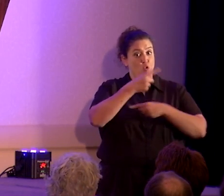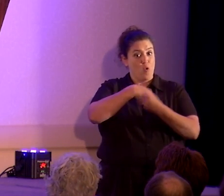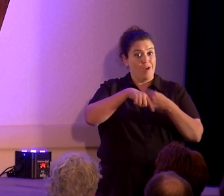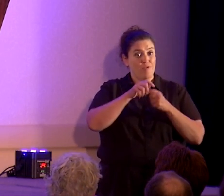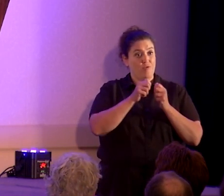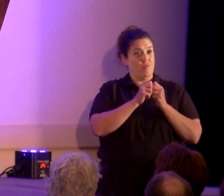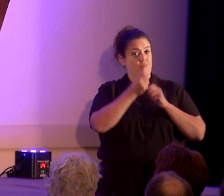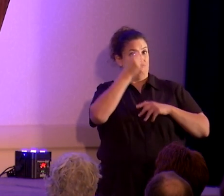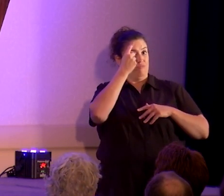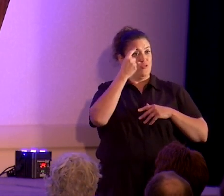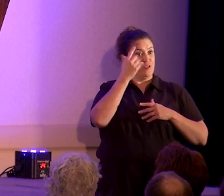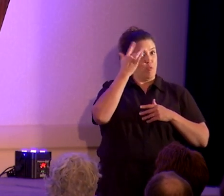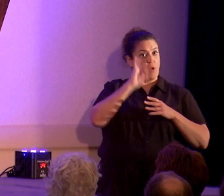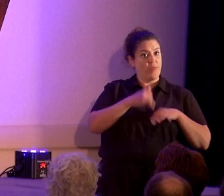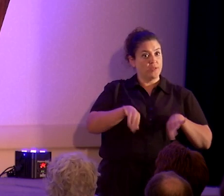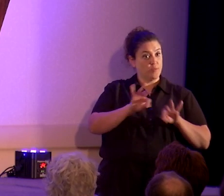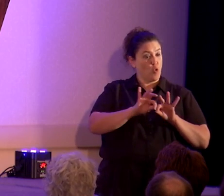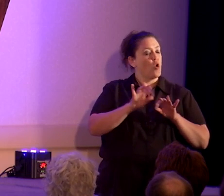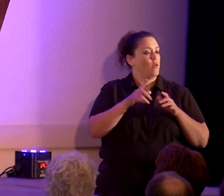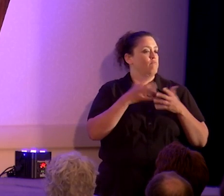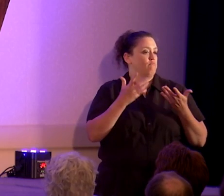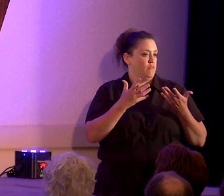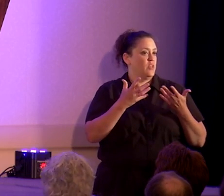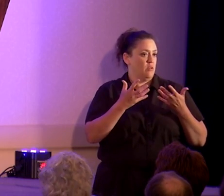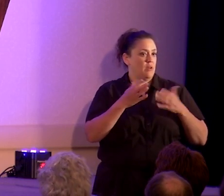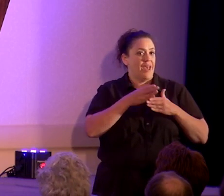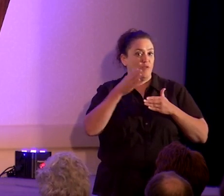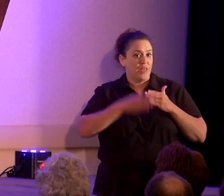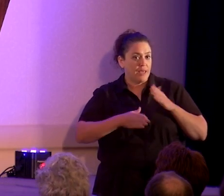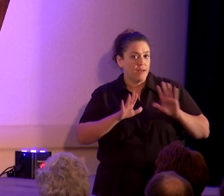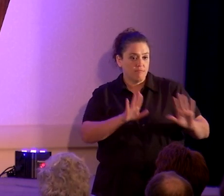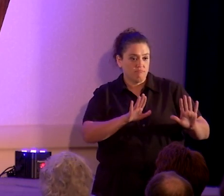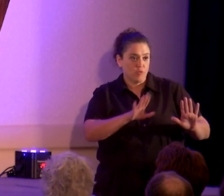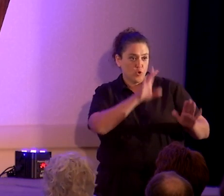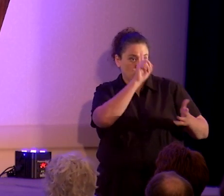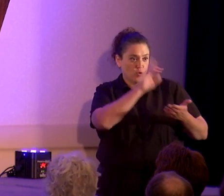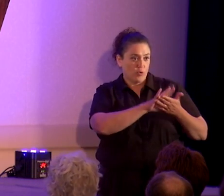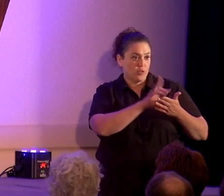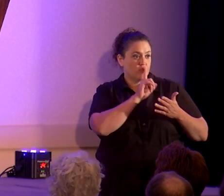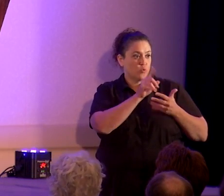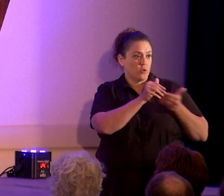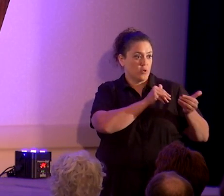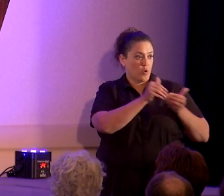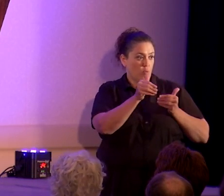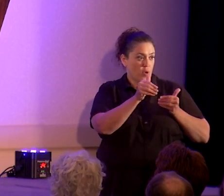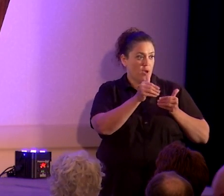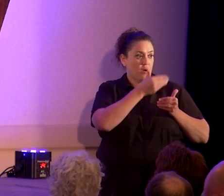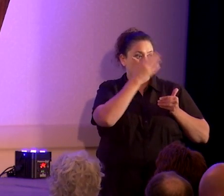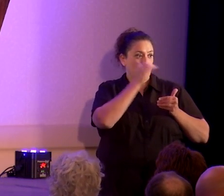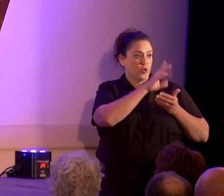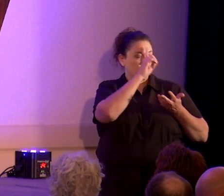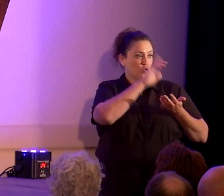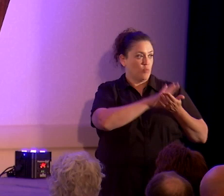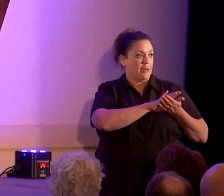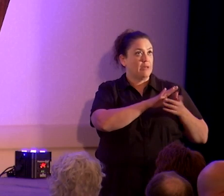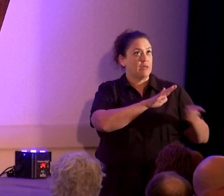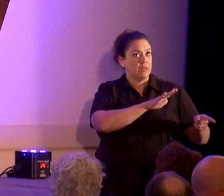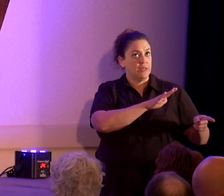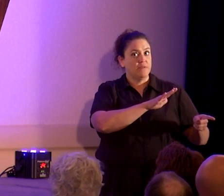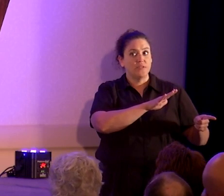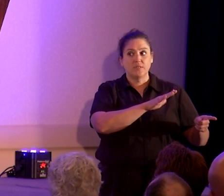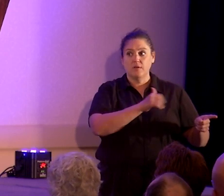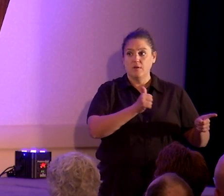and understand why that's important, then at the end of it, your beliefs don't really matter, because your beliefs are never